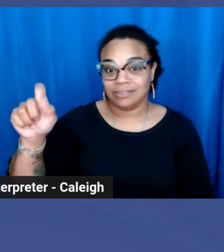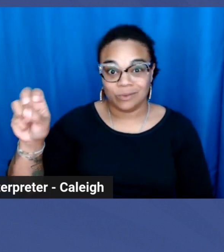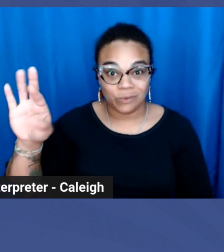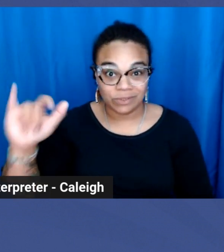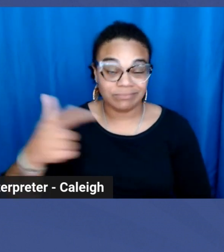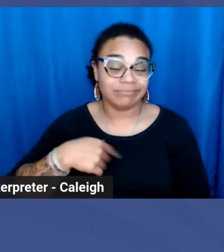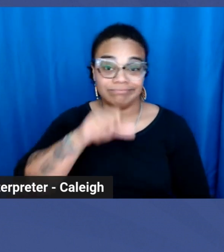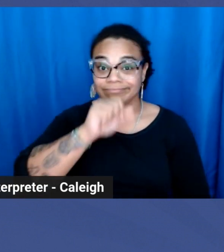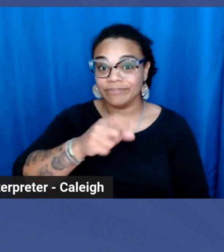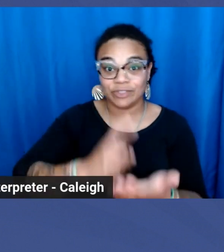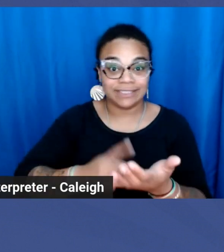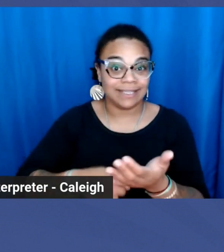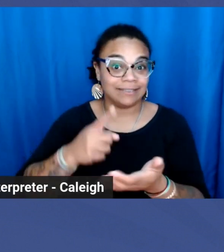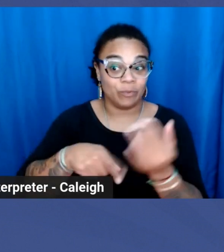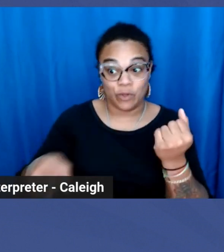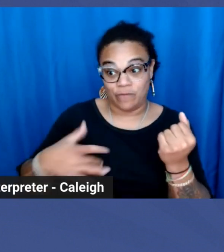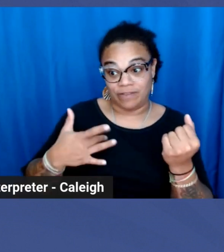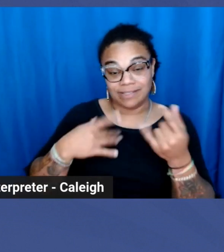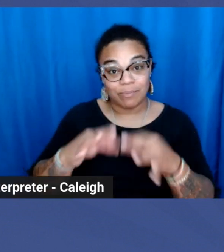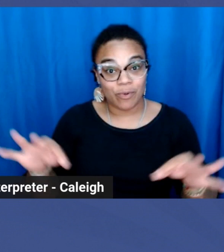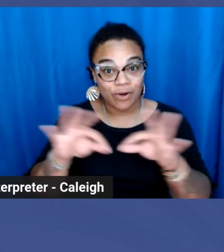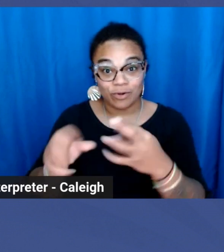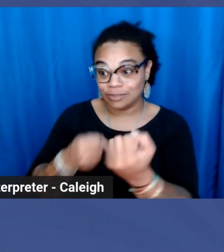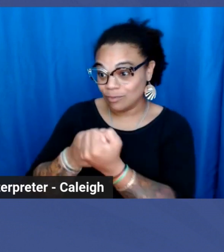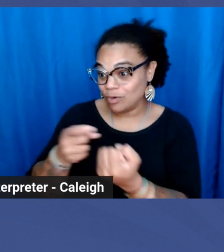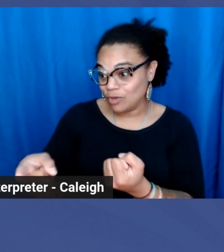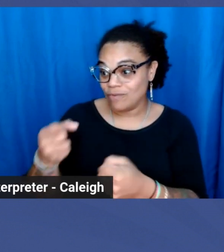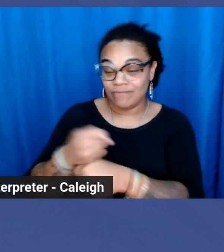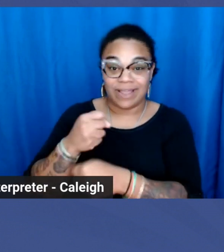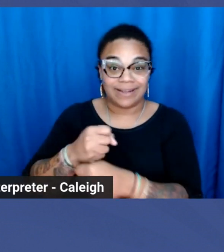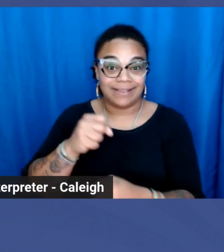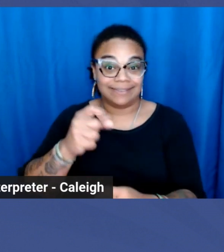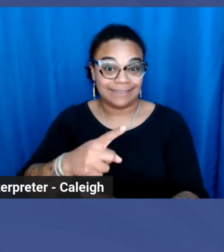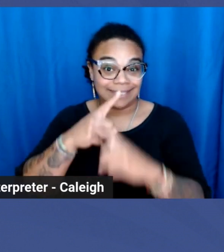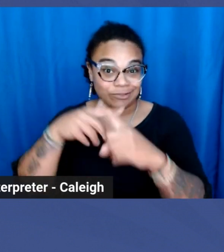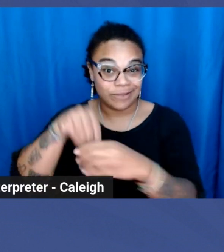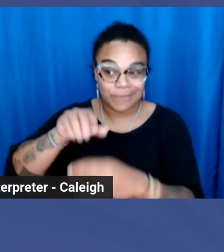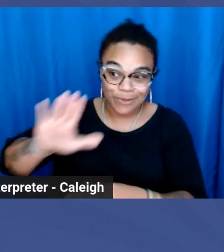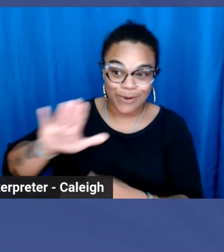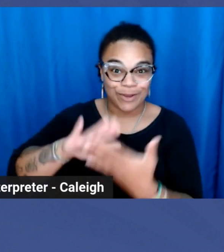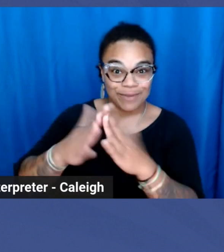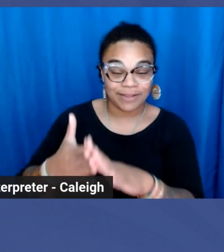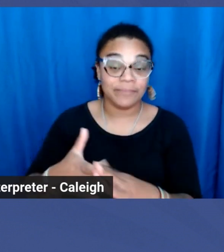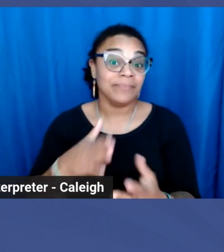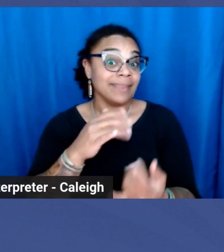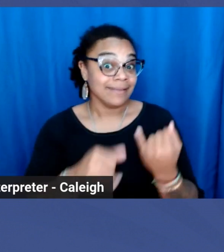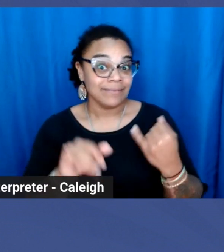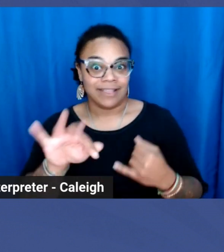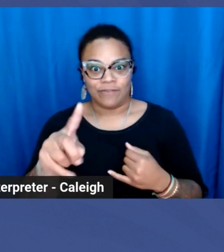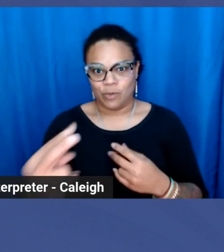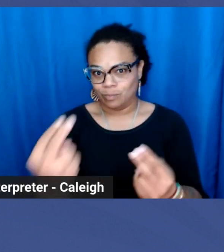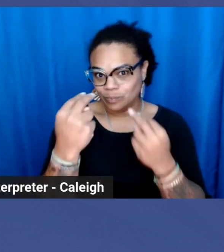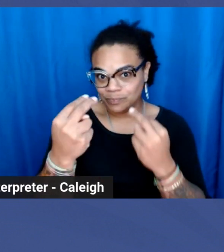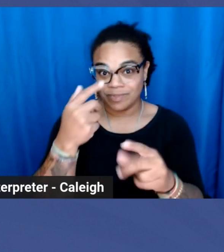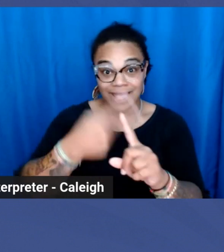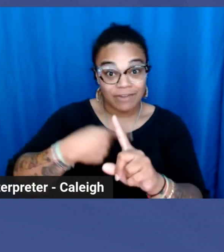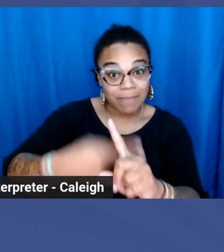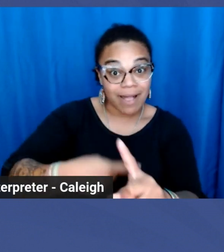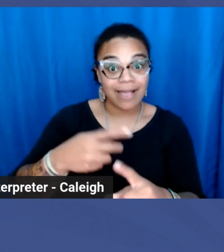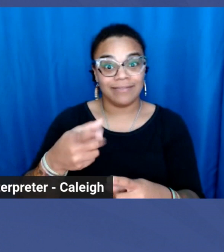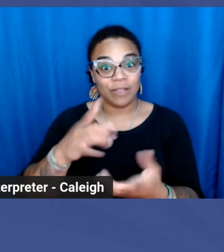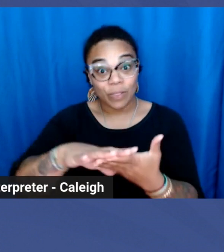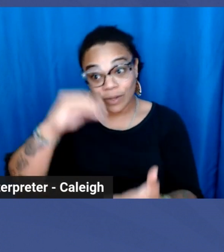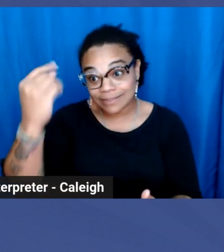support you if you are fighting censorship in your own community. And last but not least, if you're tuning in every month, if you're learning something, if you're getting